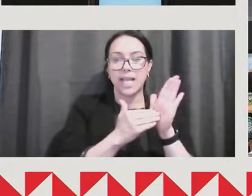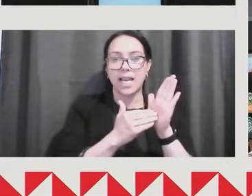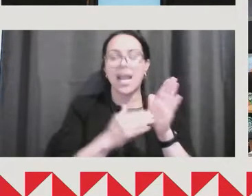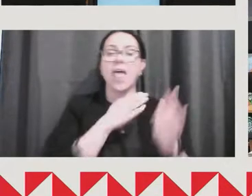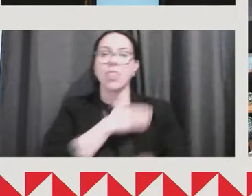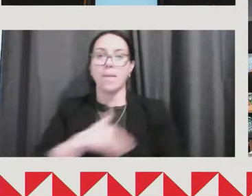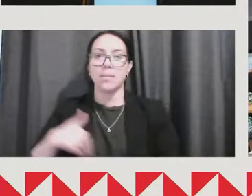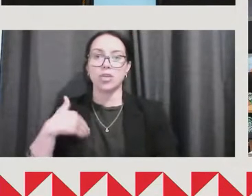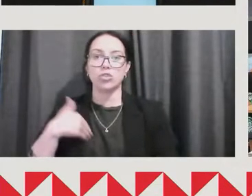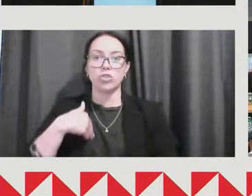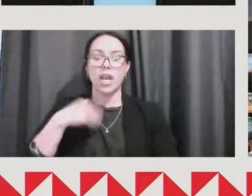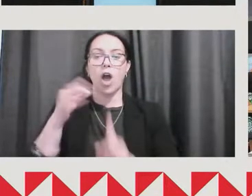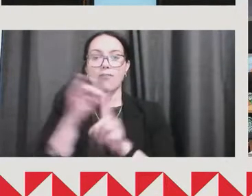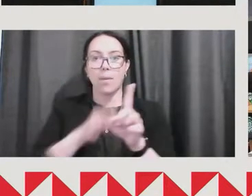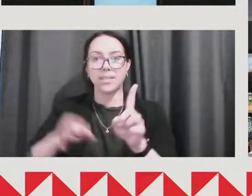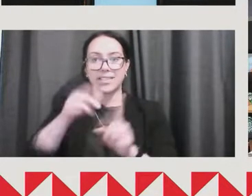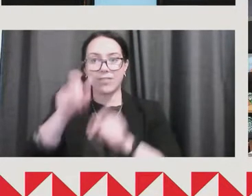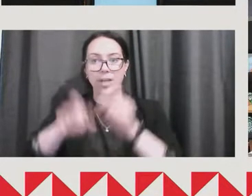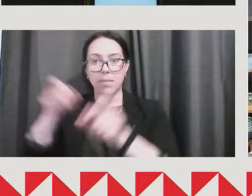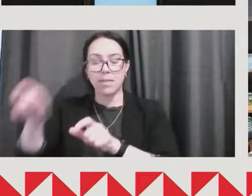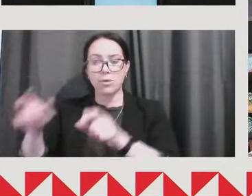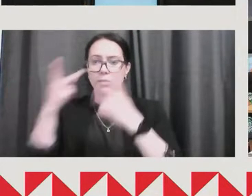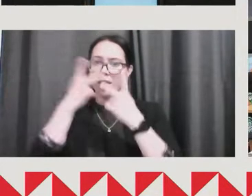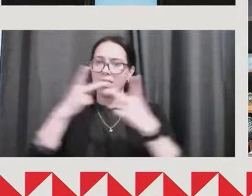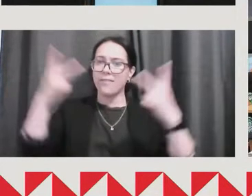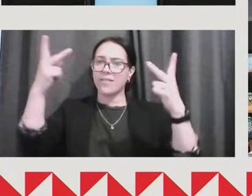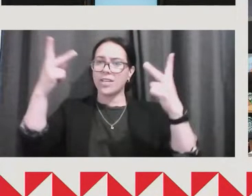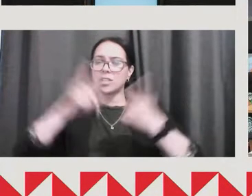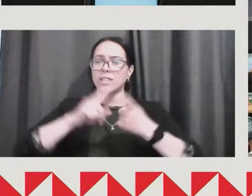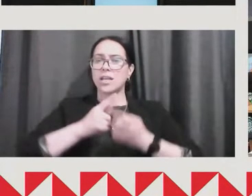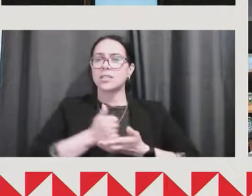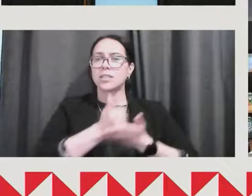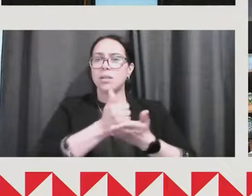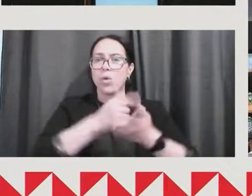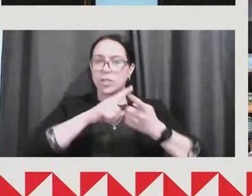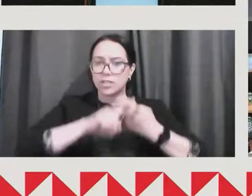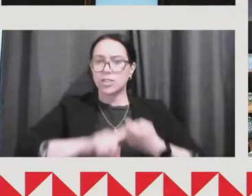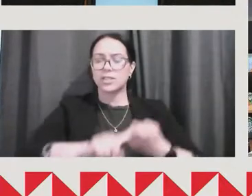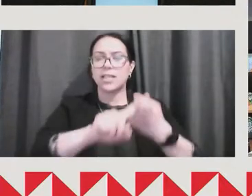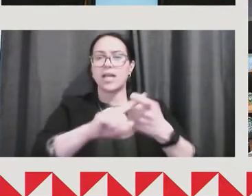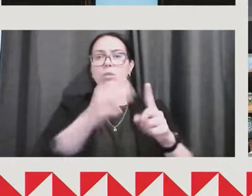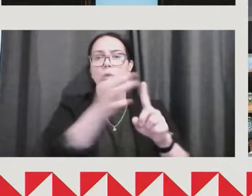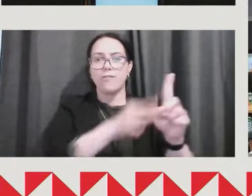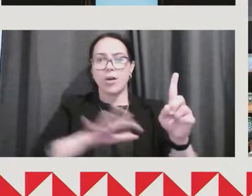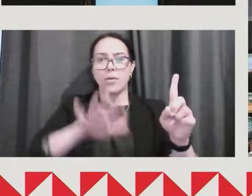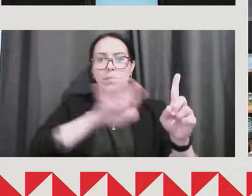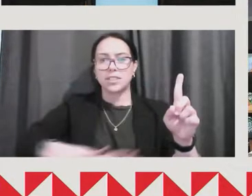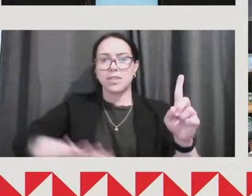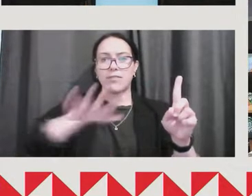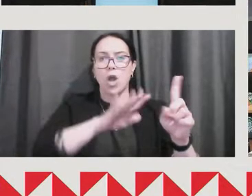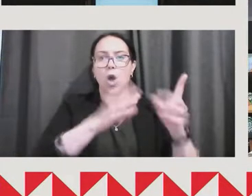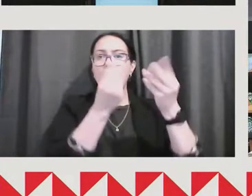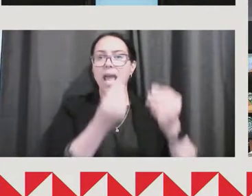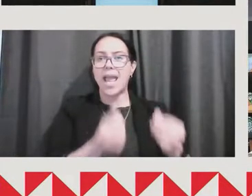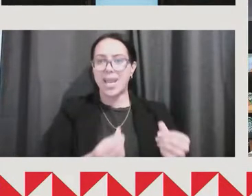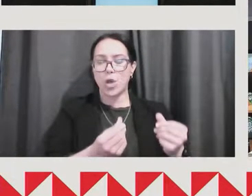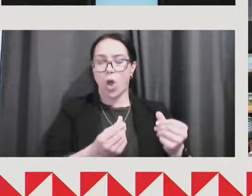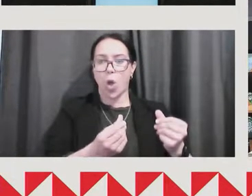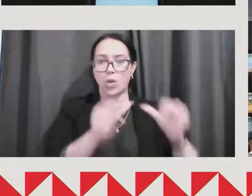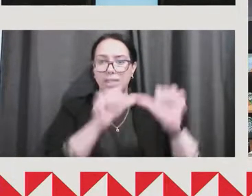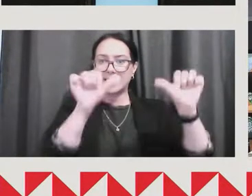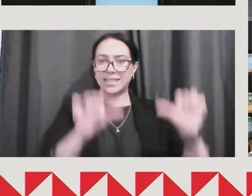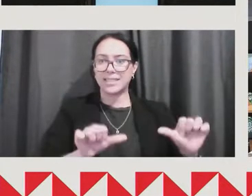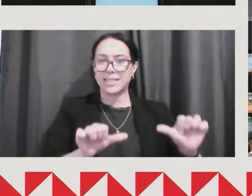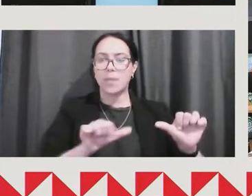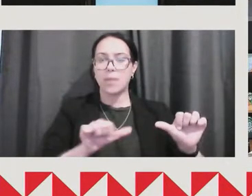the vision for the initiative is to support a sustainable Pacifica Festival ecosystem and to help these festivals to recover from